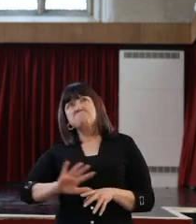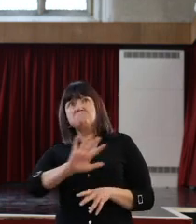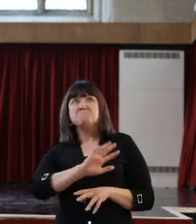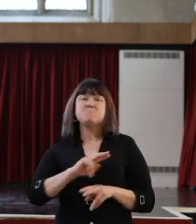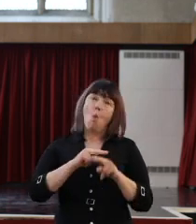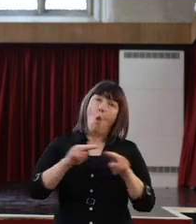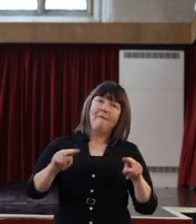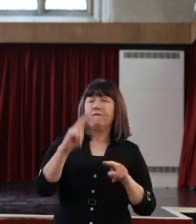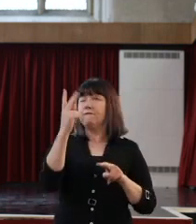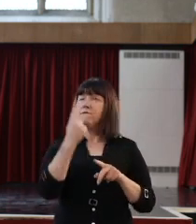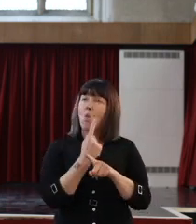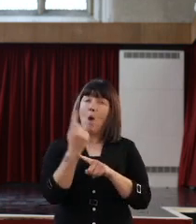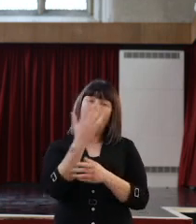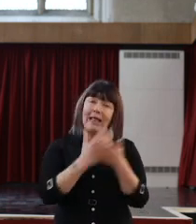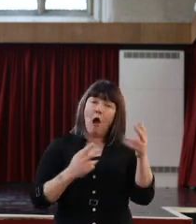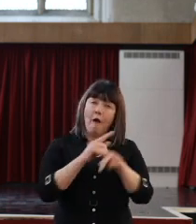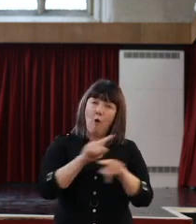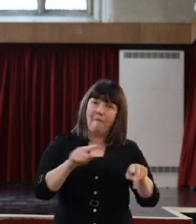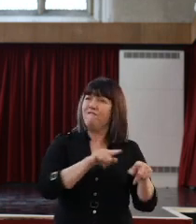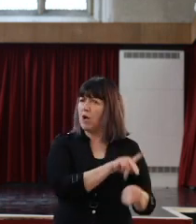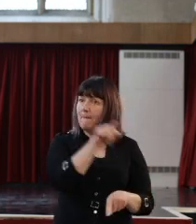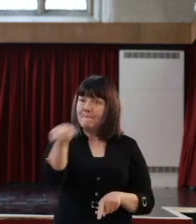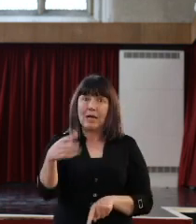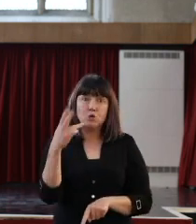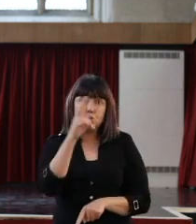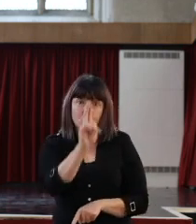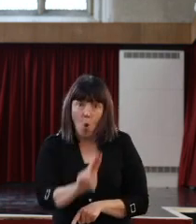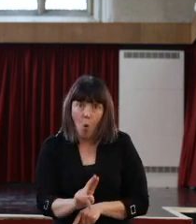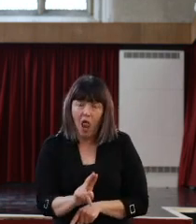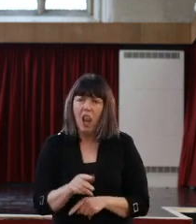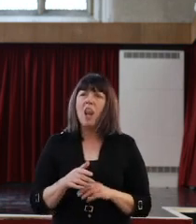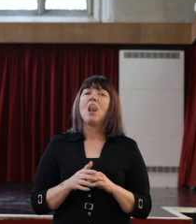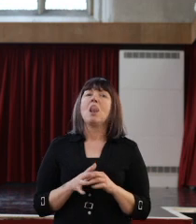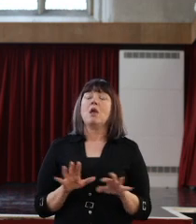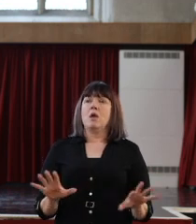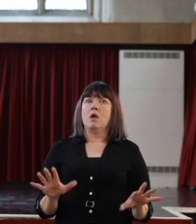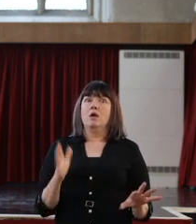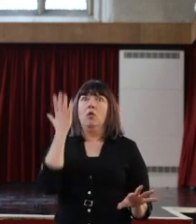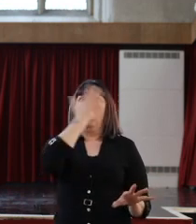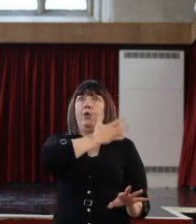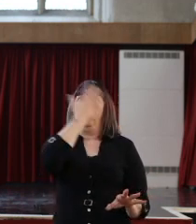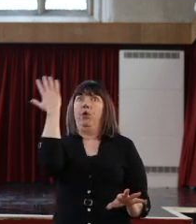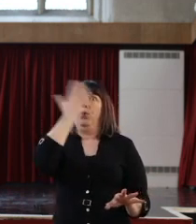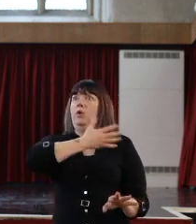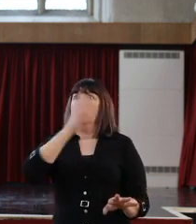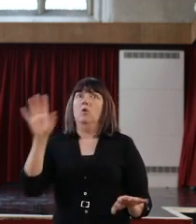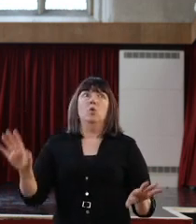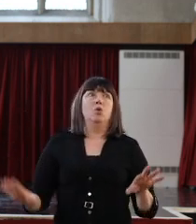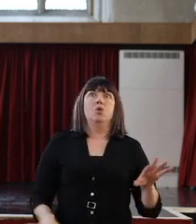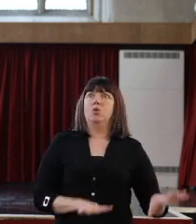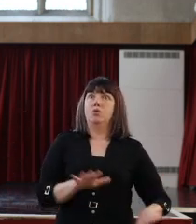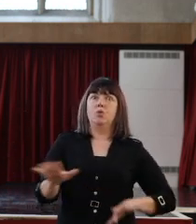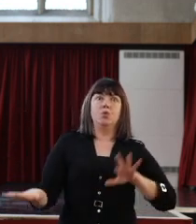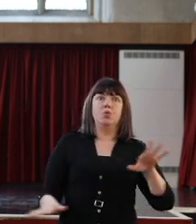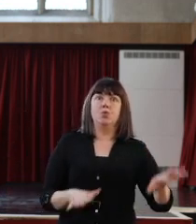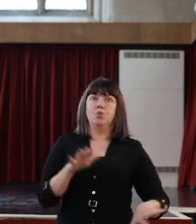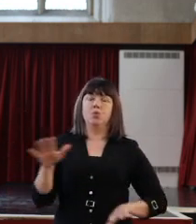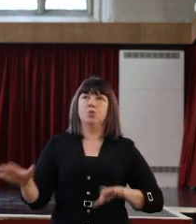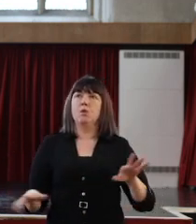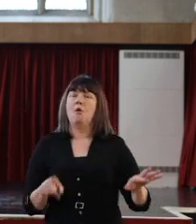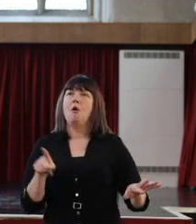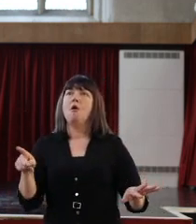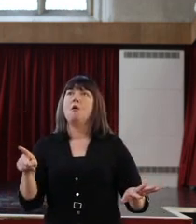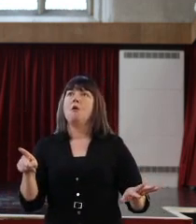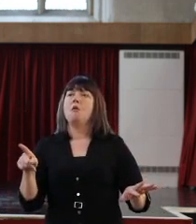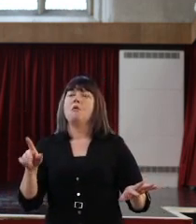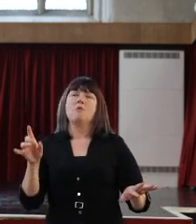and clearly I was dazed. I was deep in grief. So I did what I always did when I felt alone or scared. I reached for culture. I reached for my